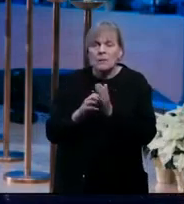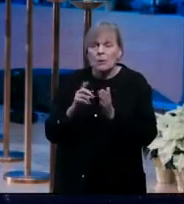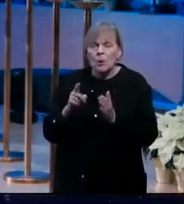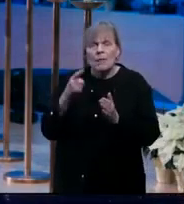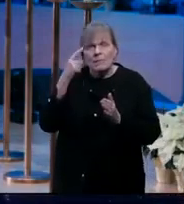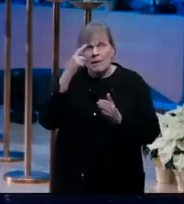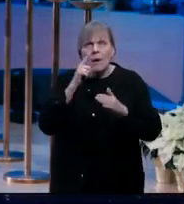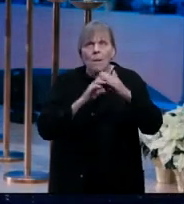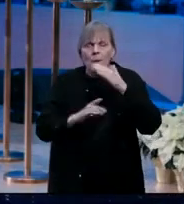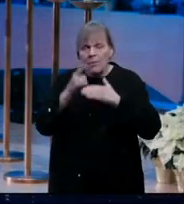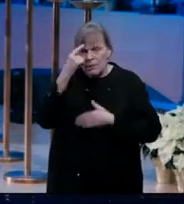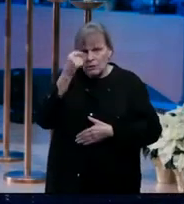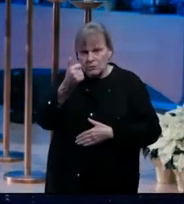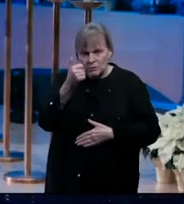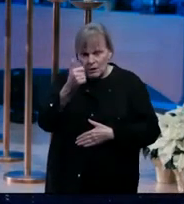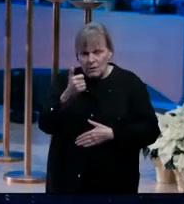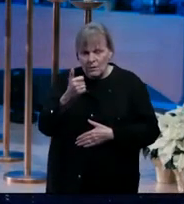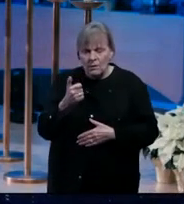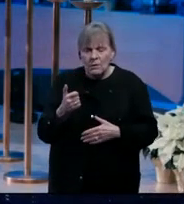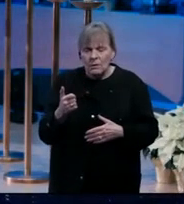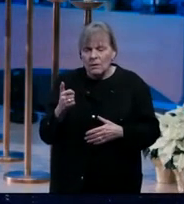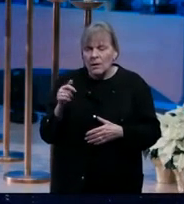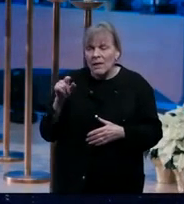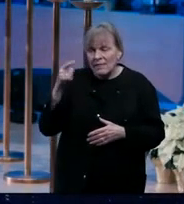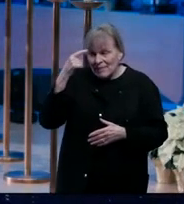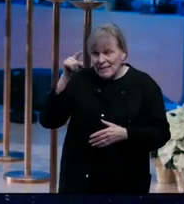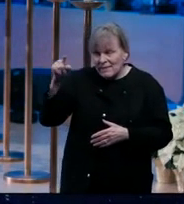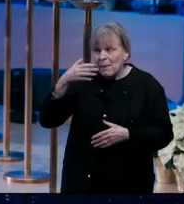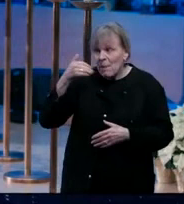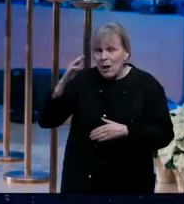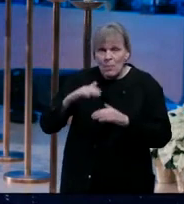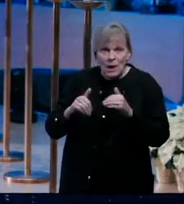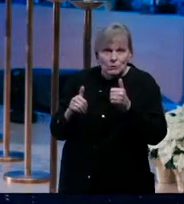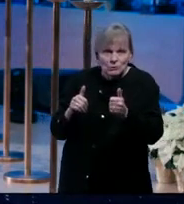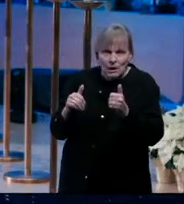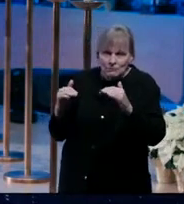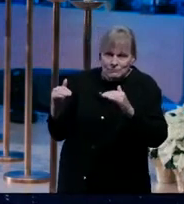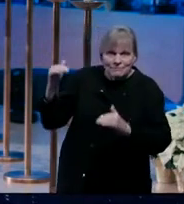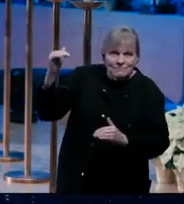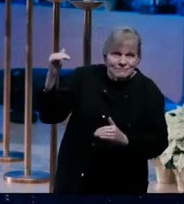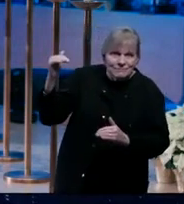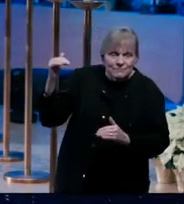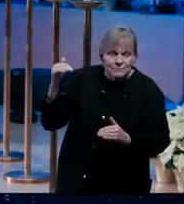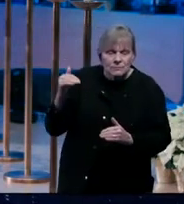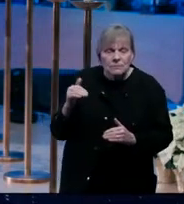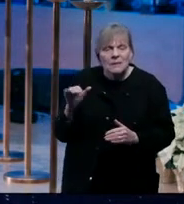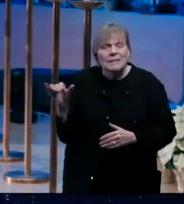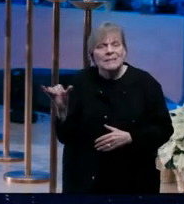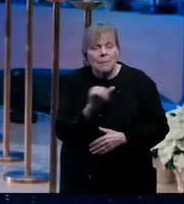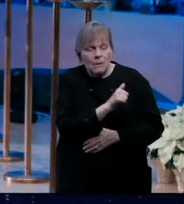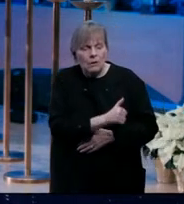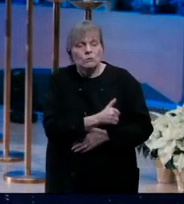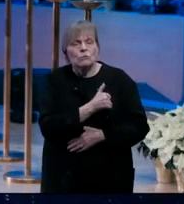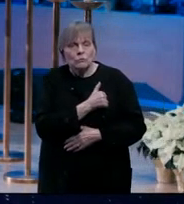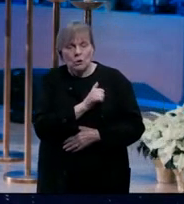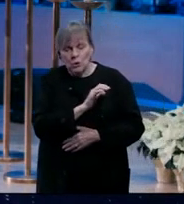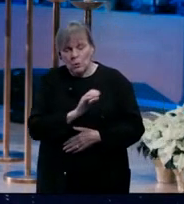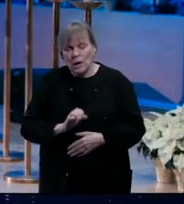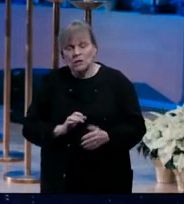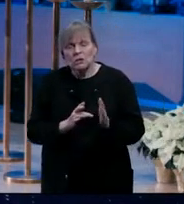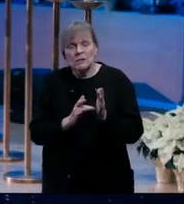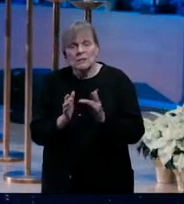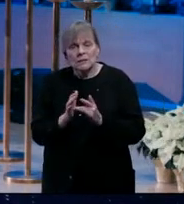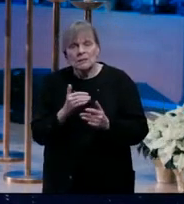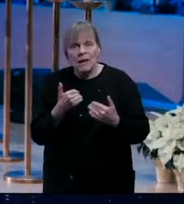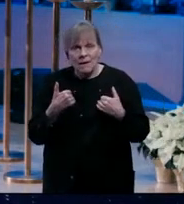thinking of yourself or thinking of others as better than yourselves. You must have the same attitude that Christ Jesus